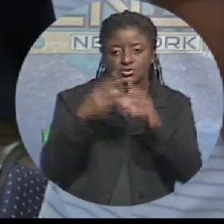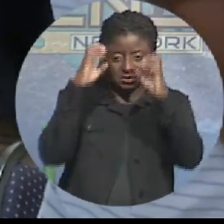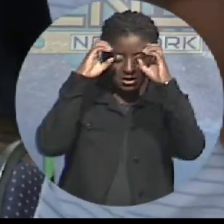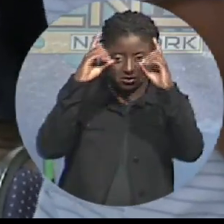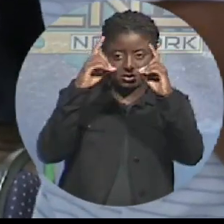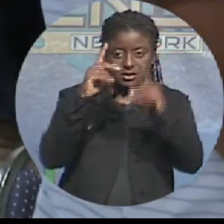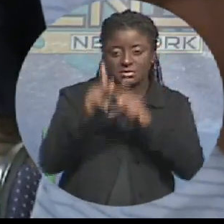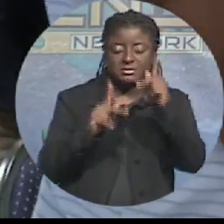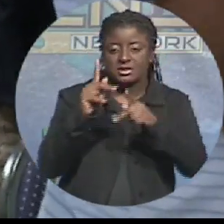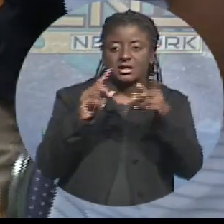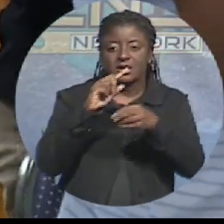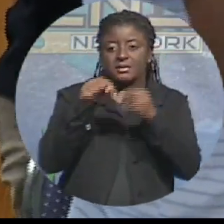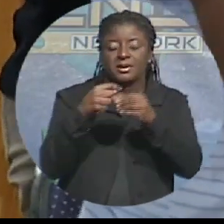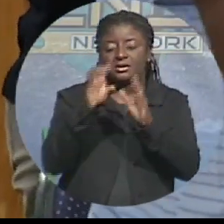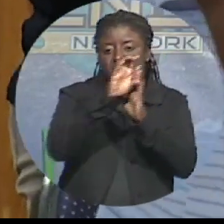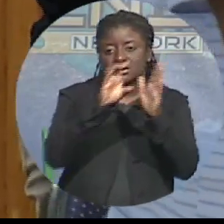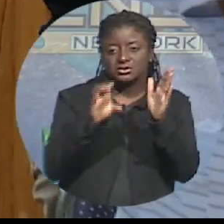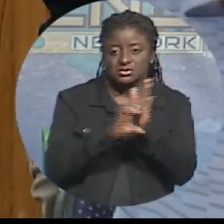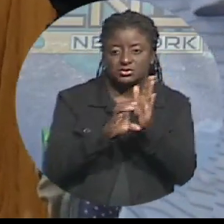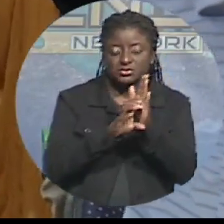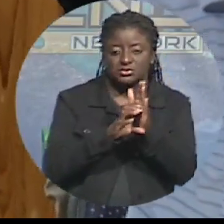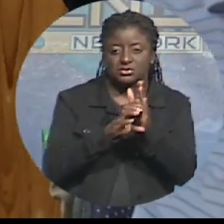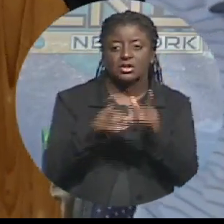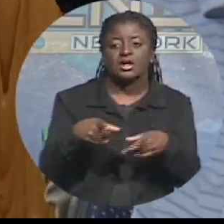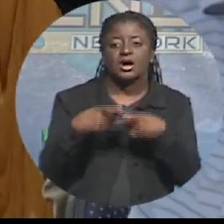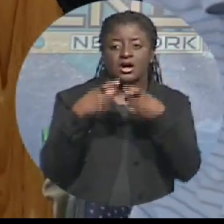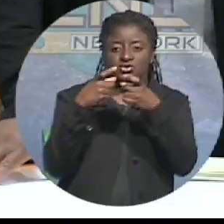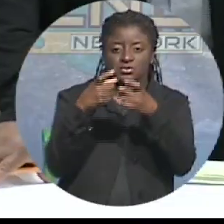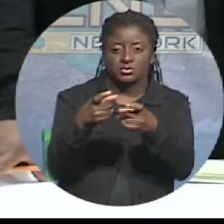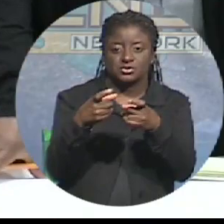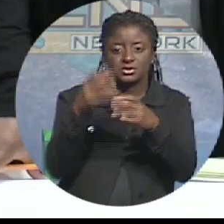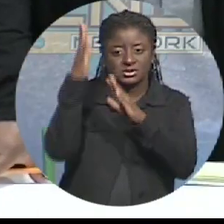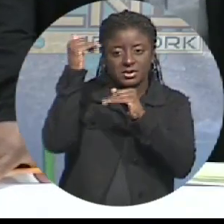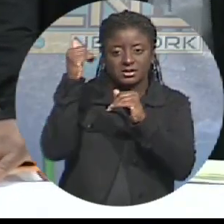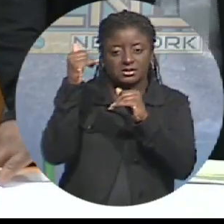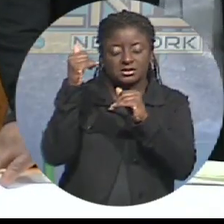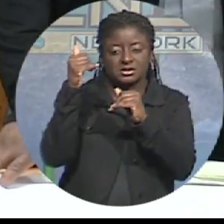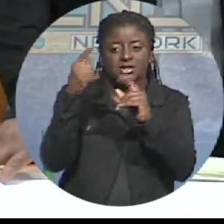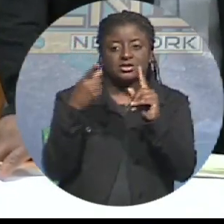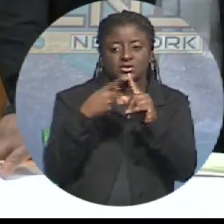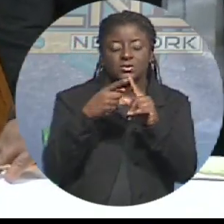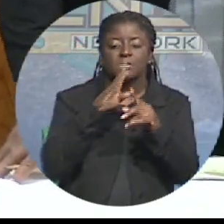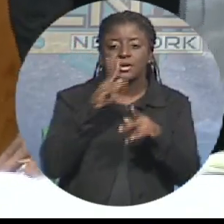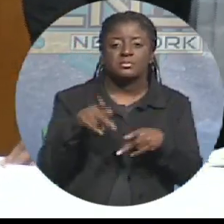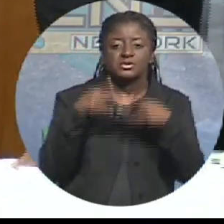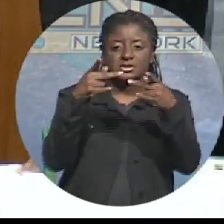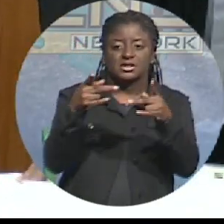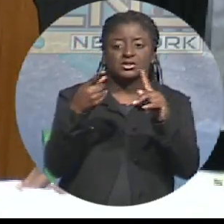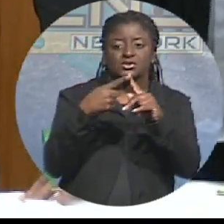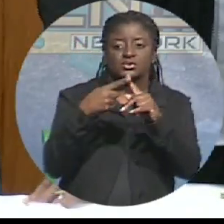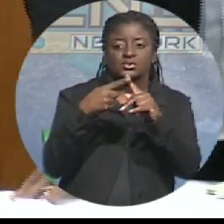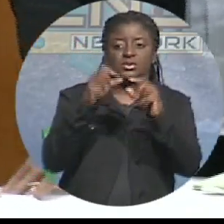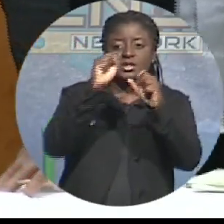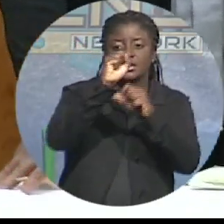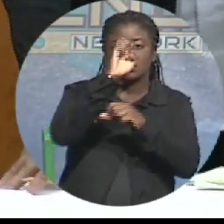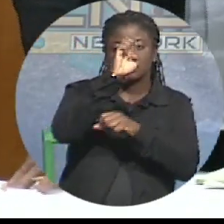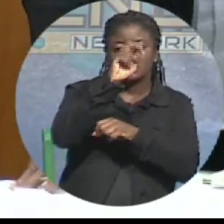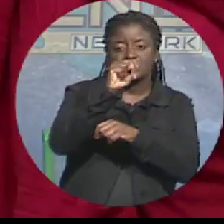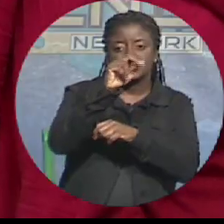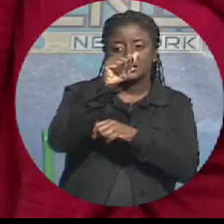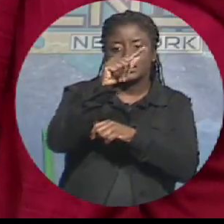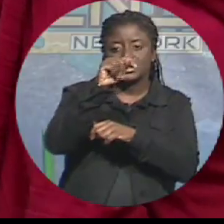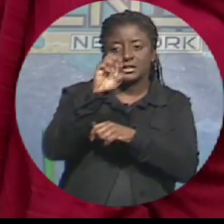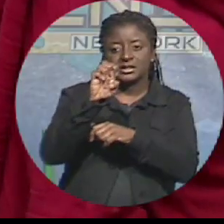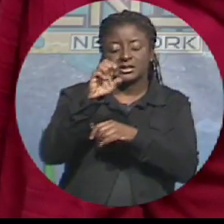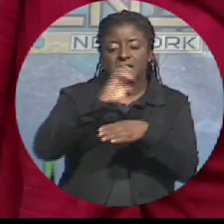the recommendations and questions submitted by the people is expected to be presented to the Senate and the government by the end of June for approval. Constitution